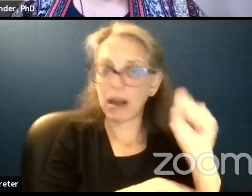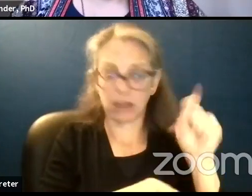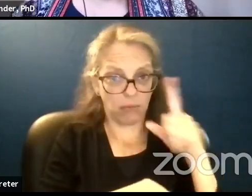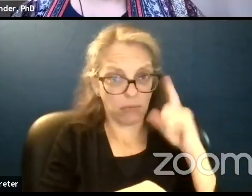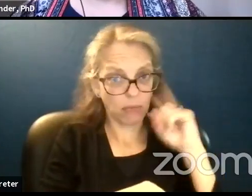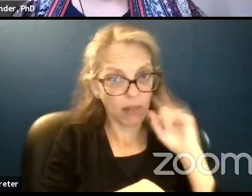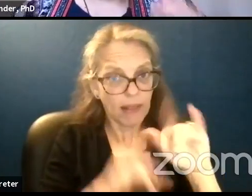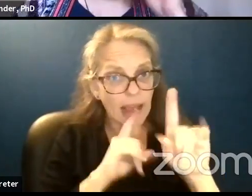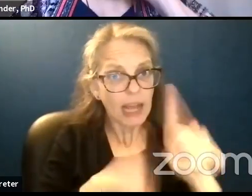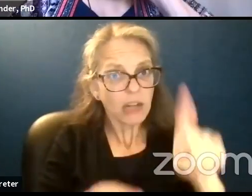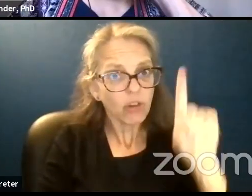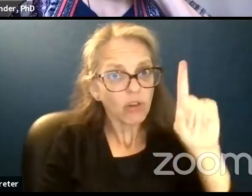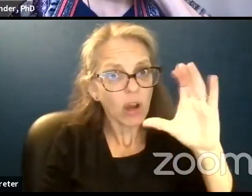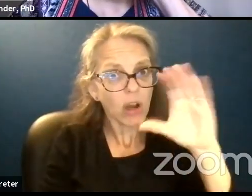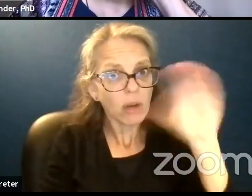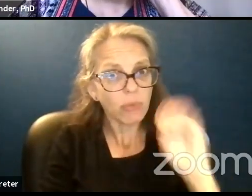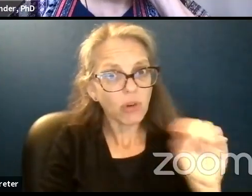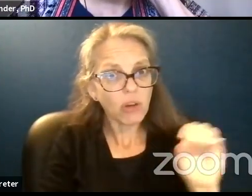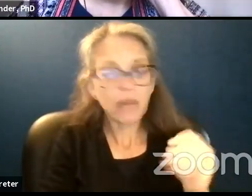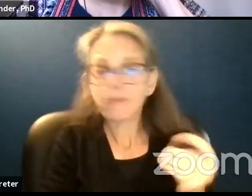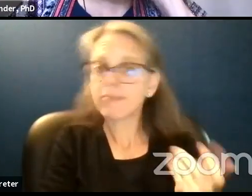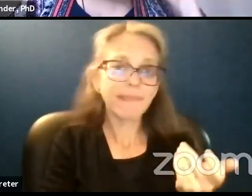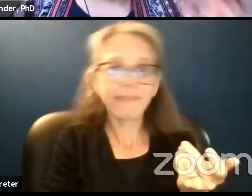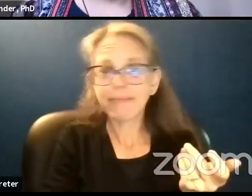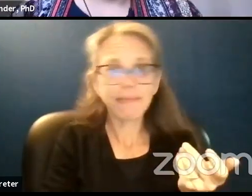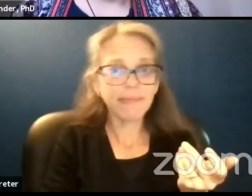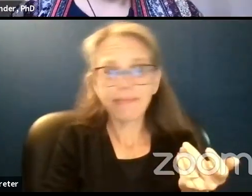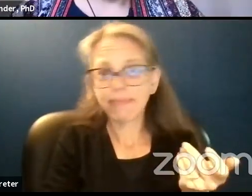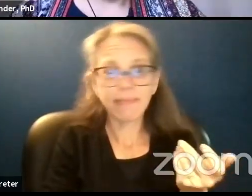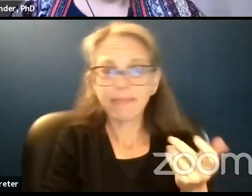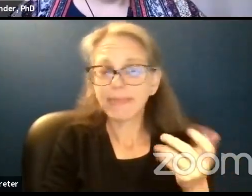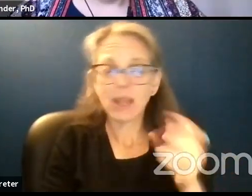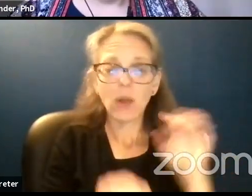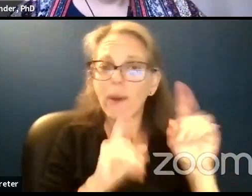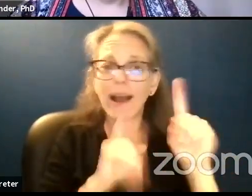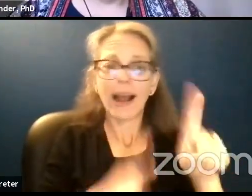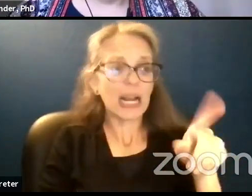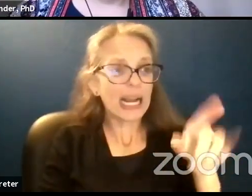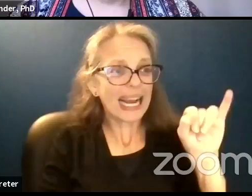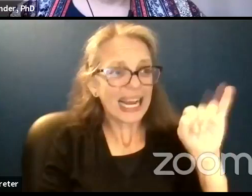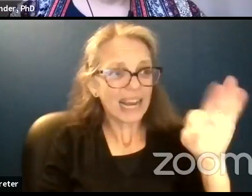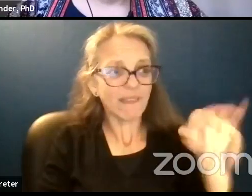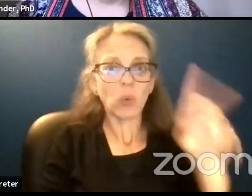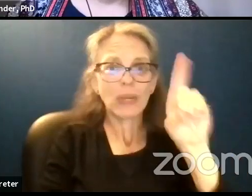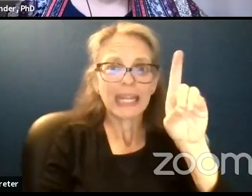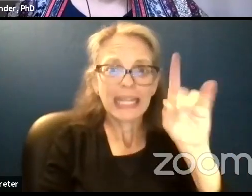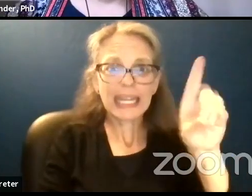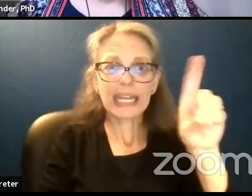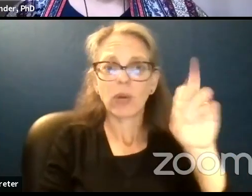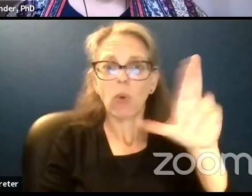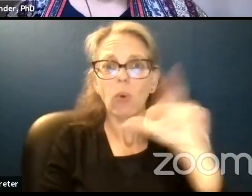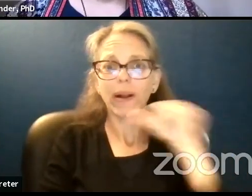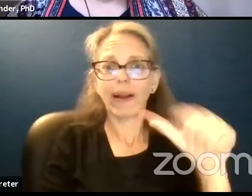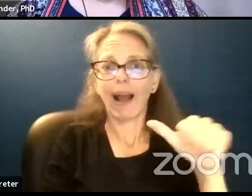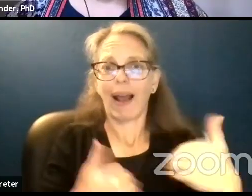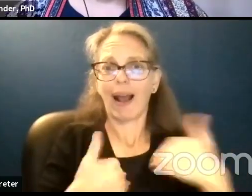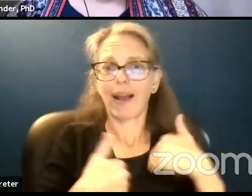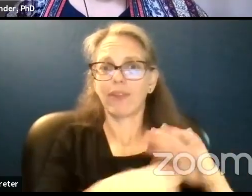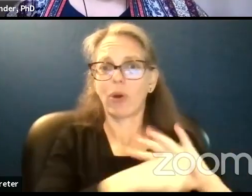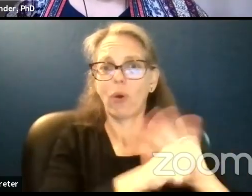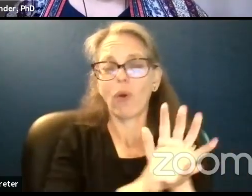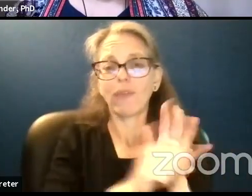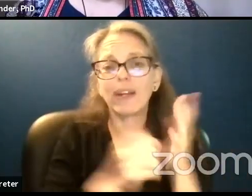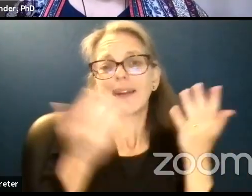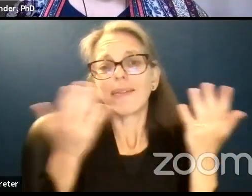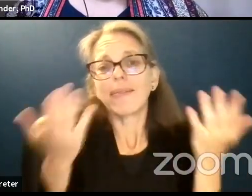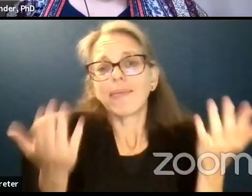really telling us 100% that you did or didn't have COVID infection at this point. So it would